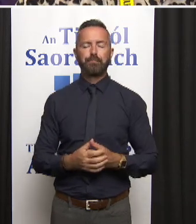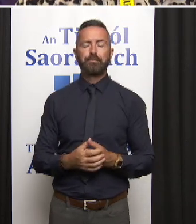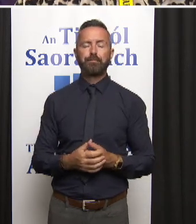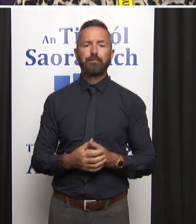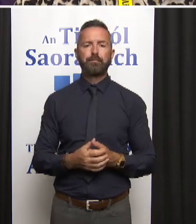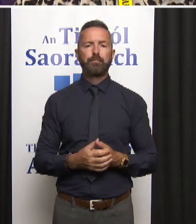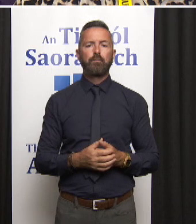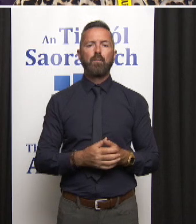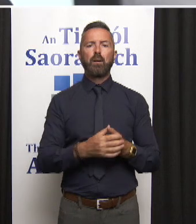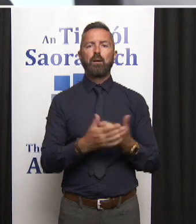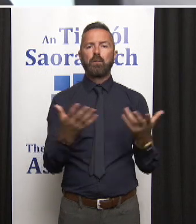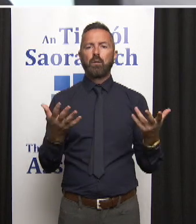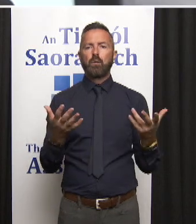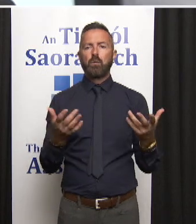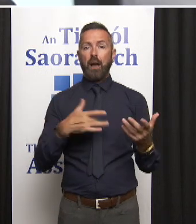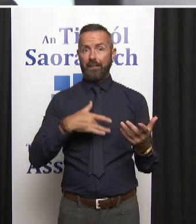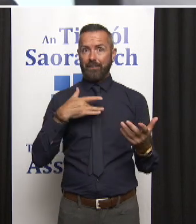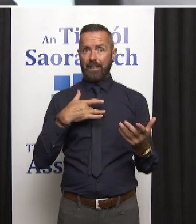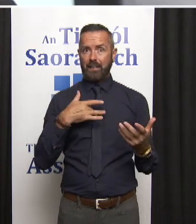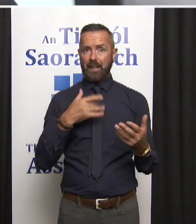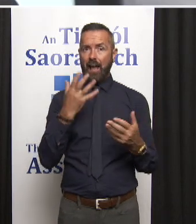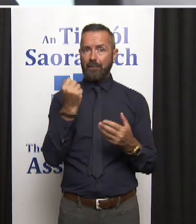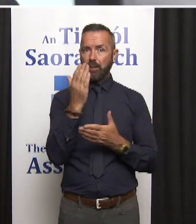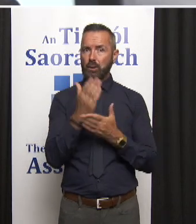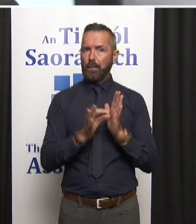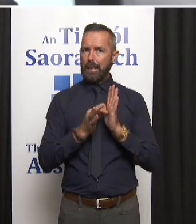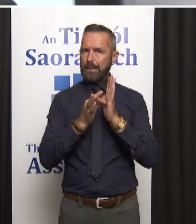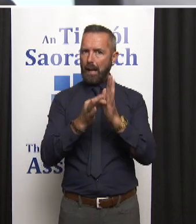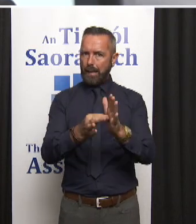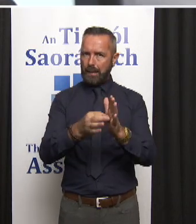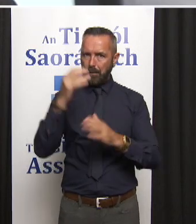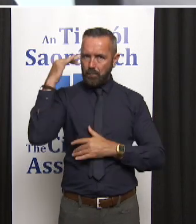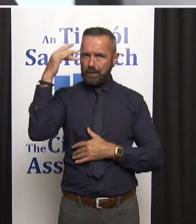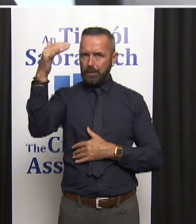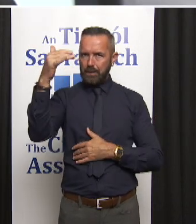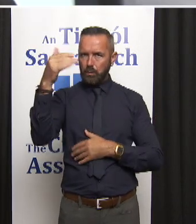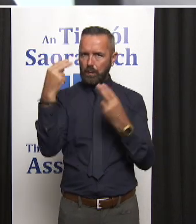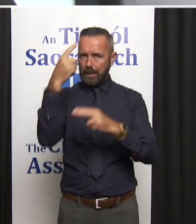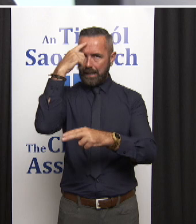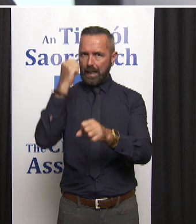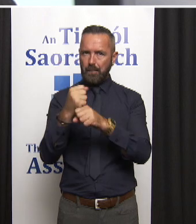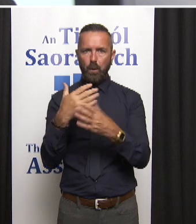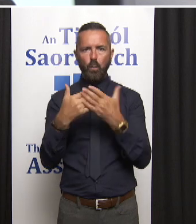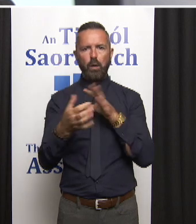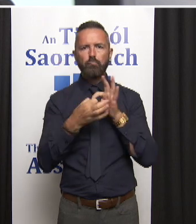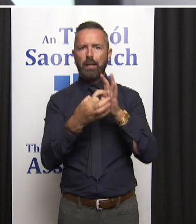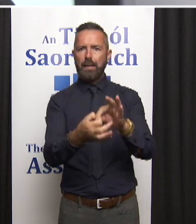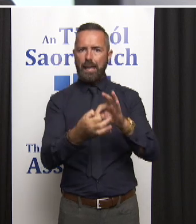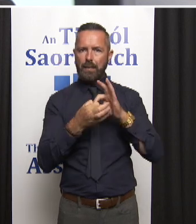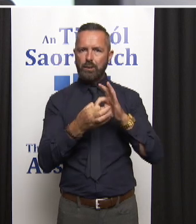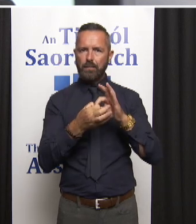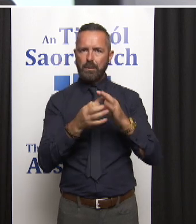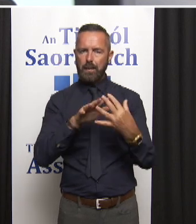to what I refer to as guiding principles, I think it's worth thinking about relationships, worth bearing in mind a very complex